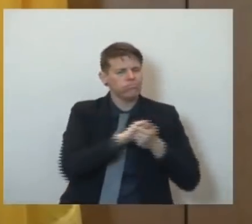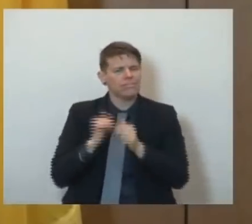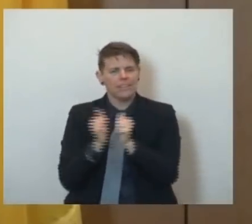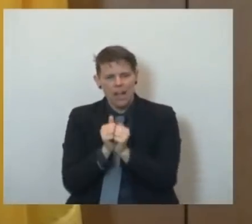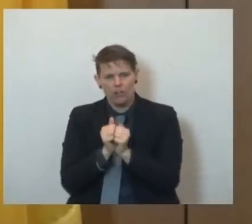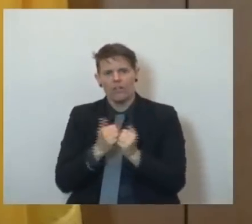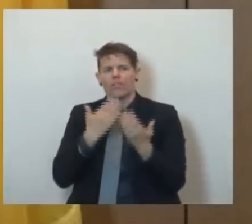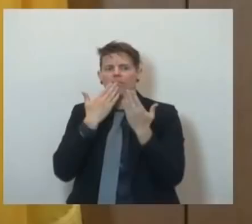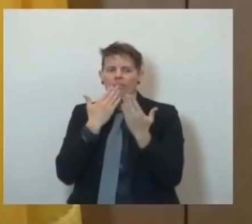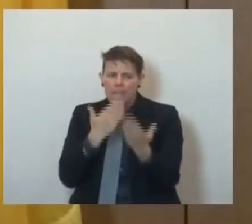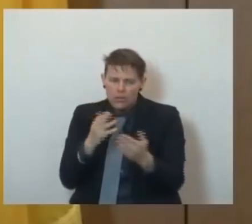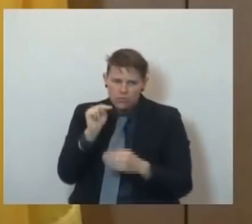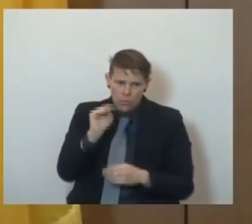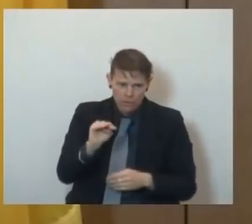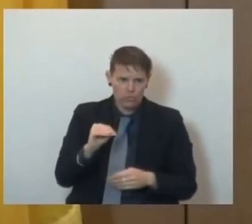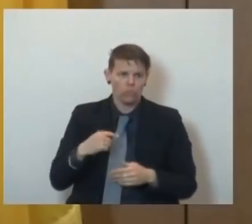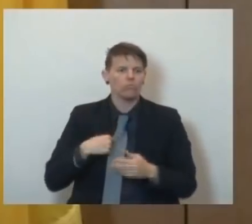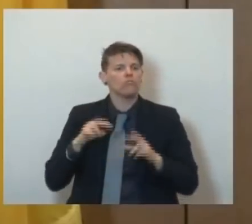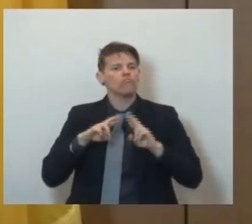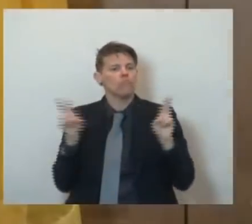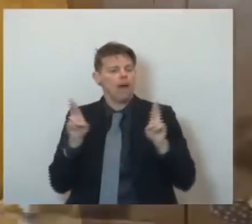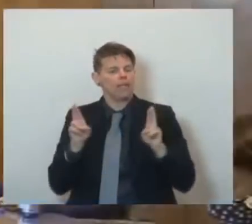are ready, Nora, to take questions.